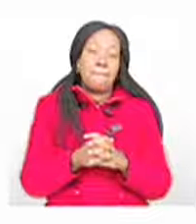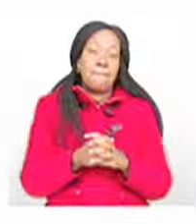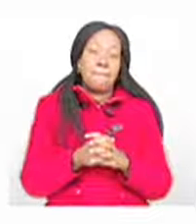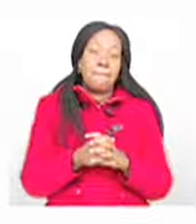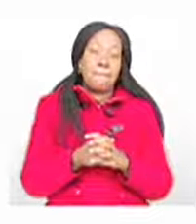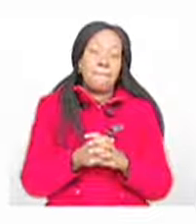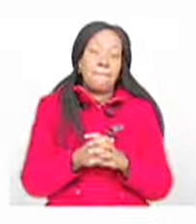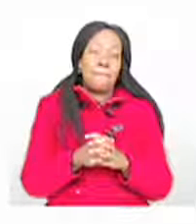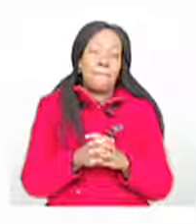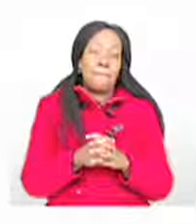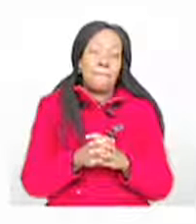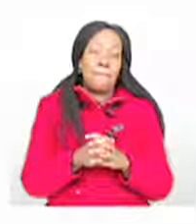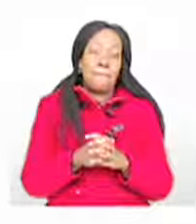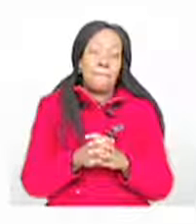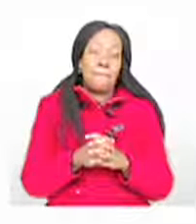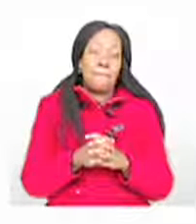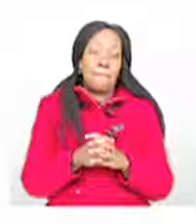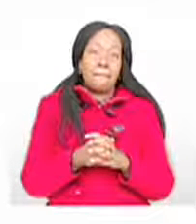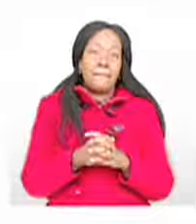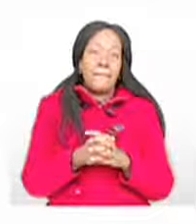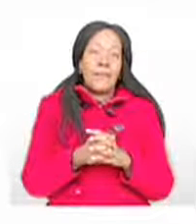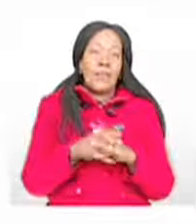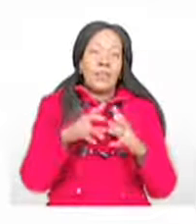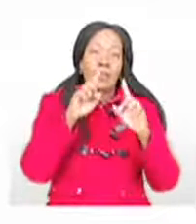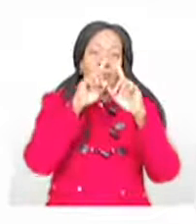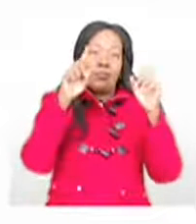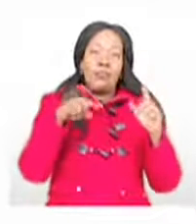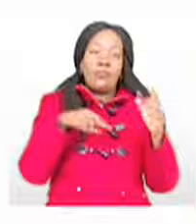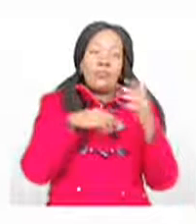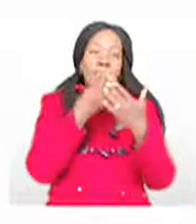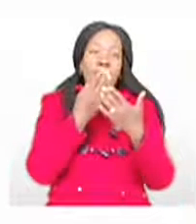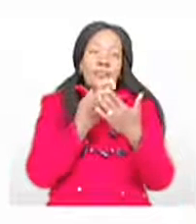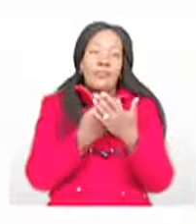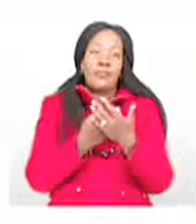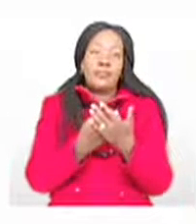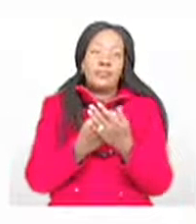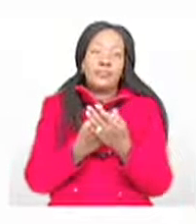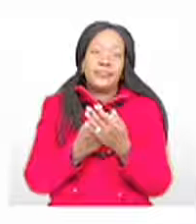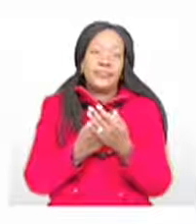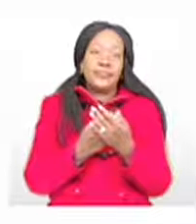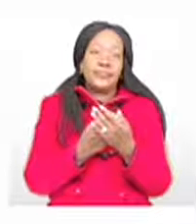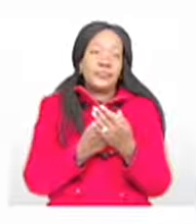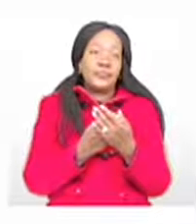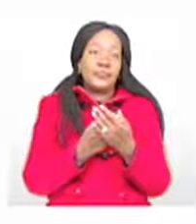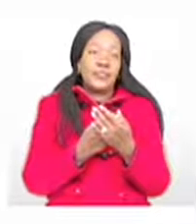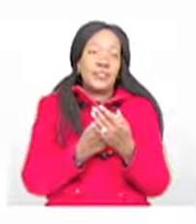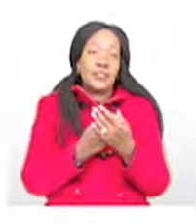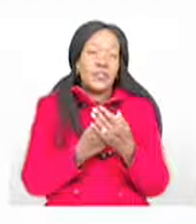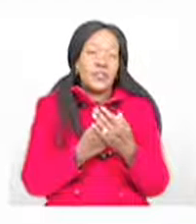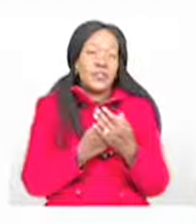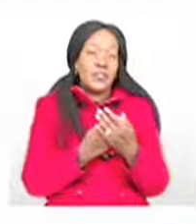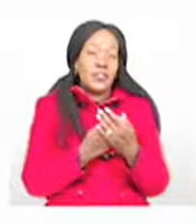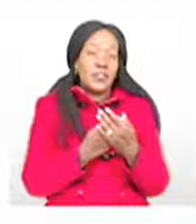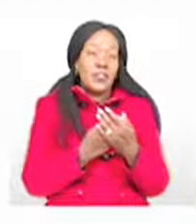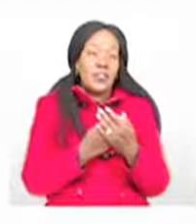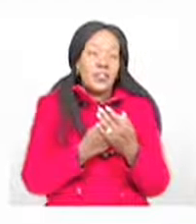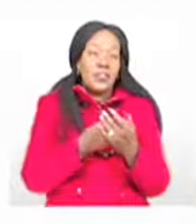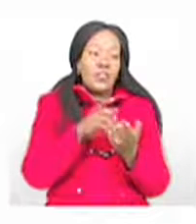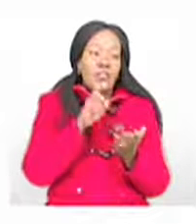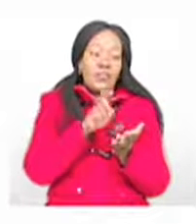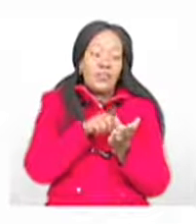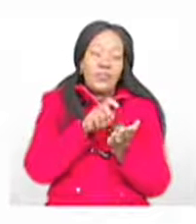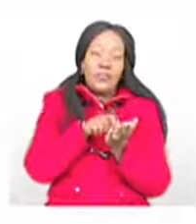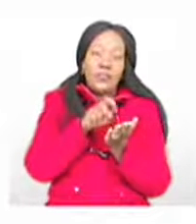let's look at the next picture below the frog and the fly. We have the